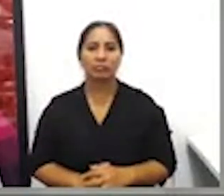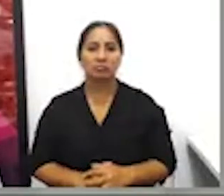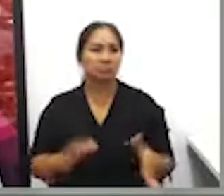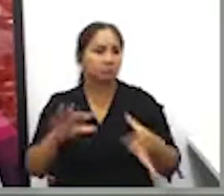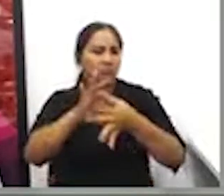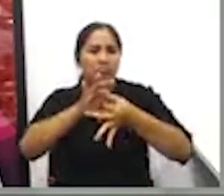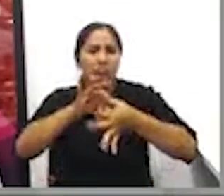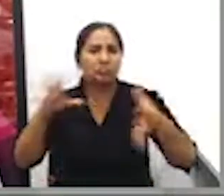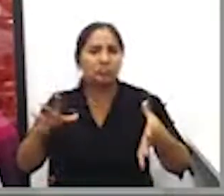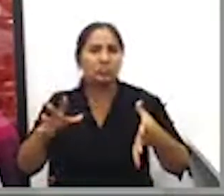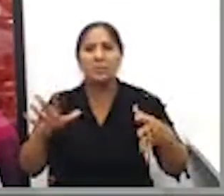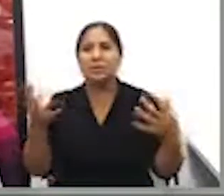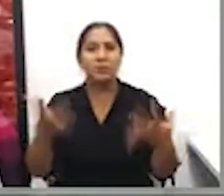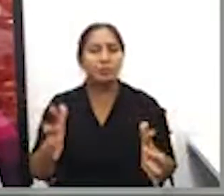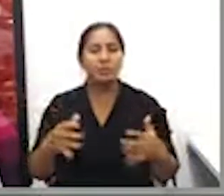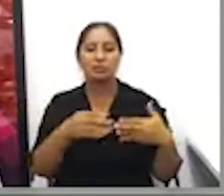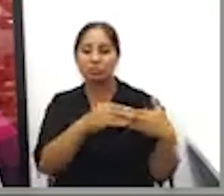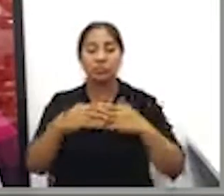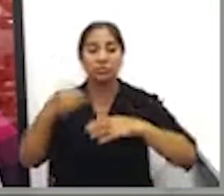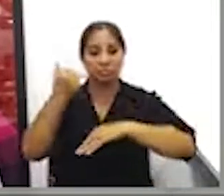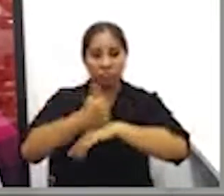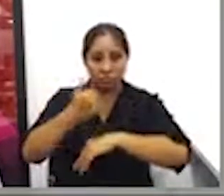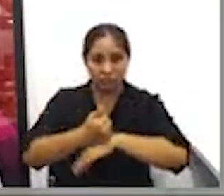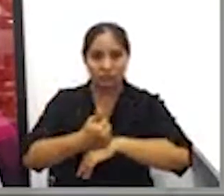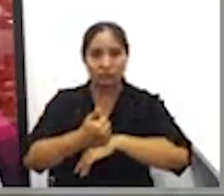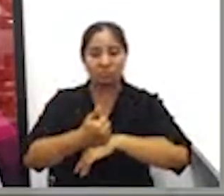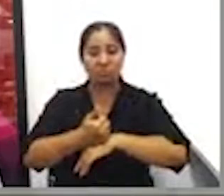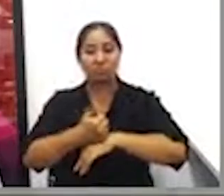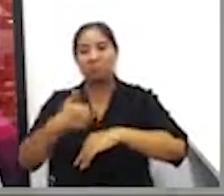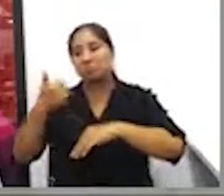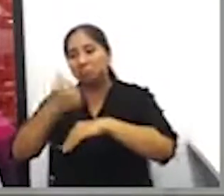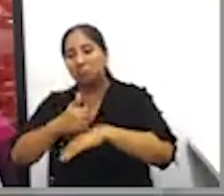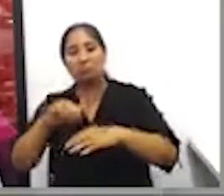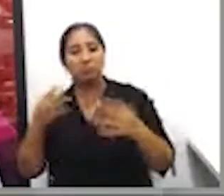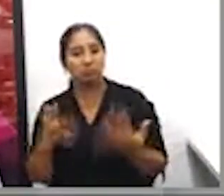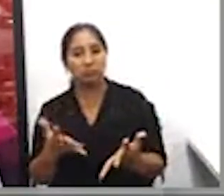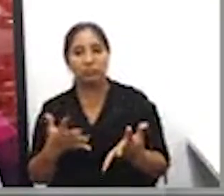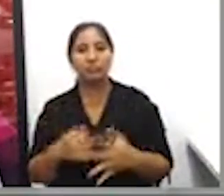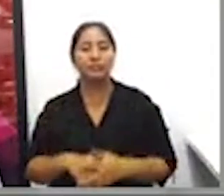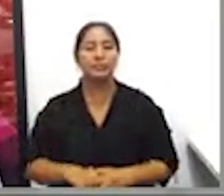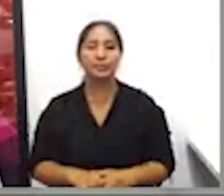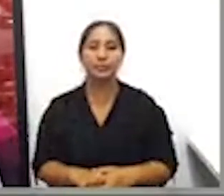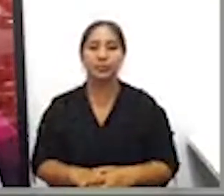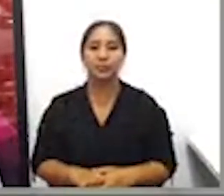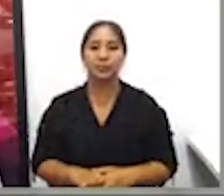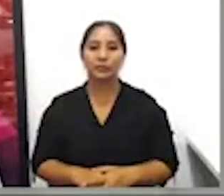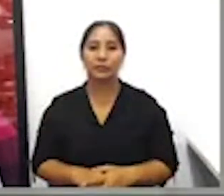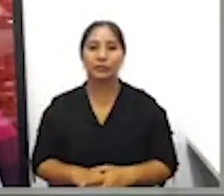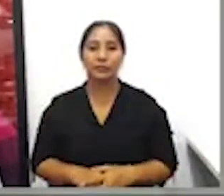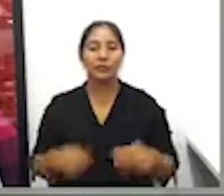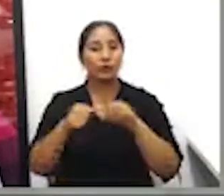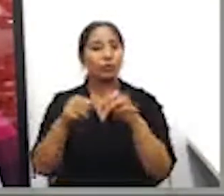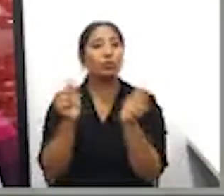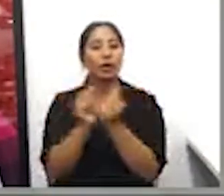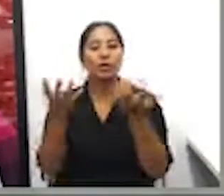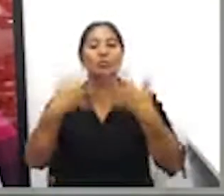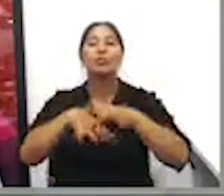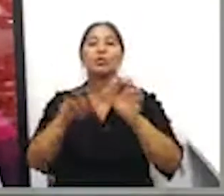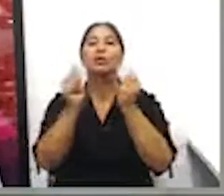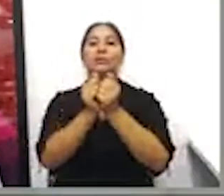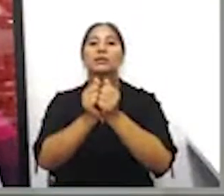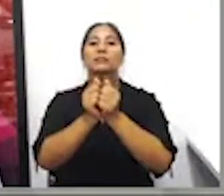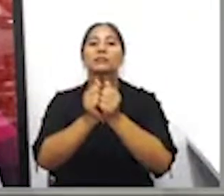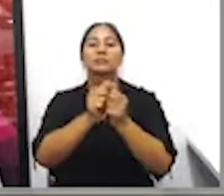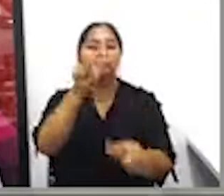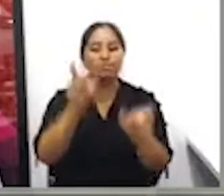have followers, but team members, people who play different roles, but together they get